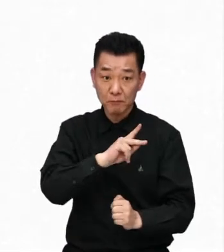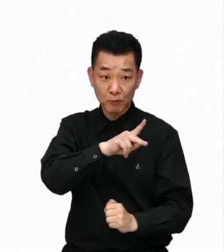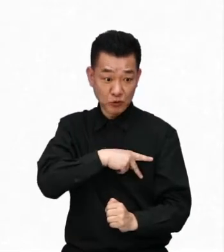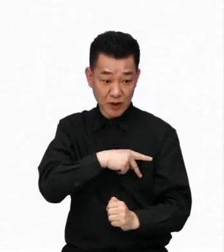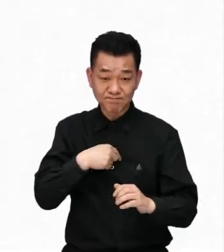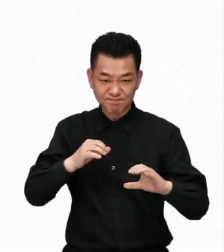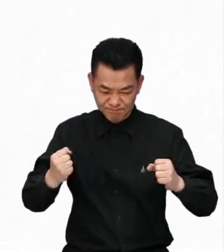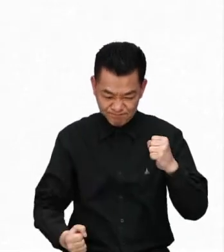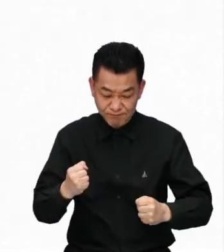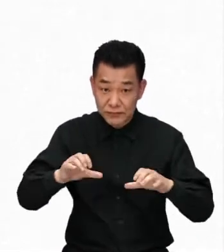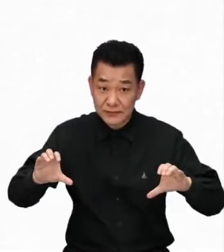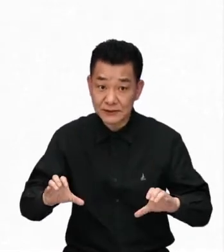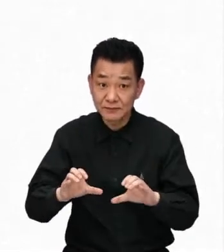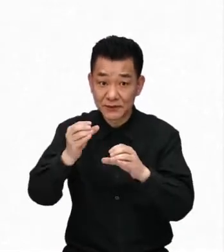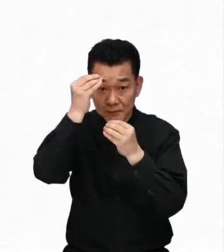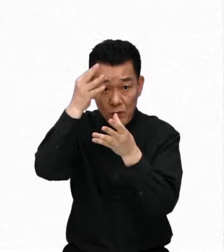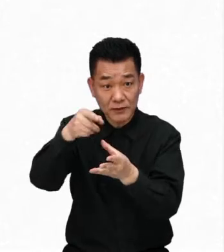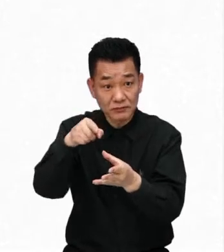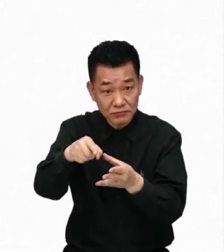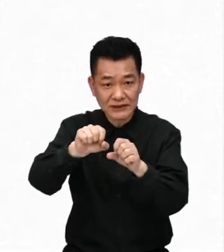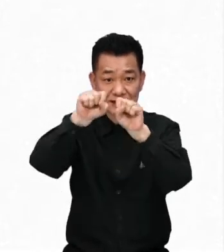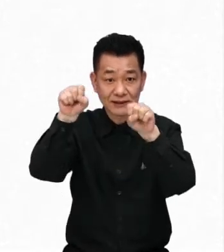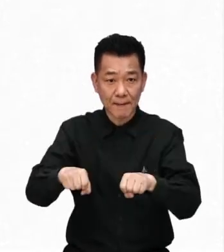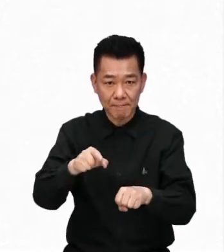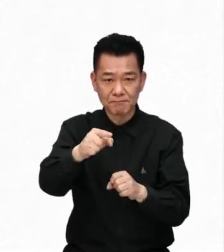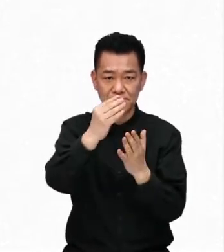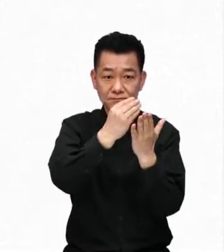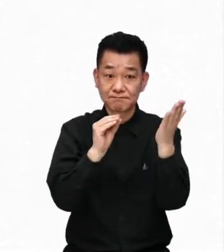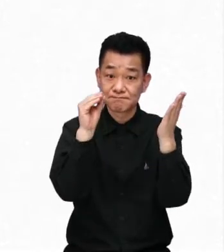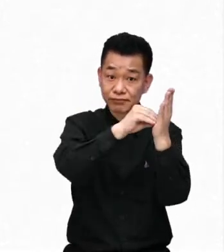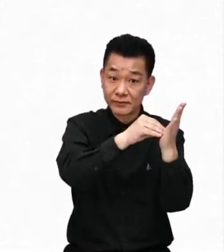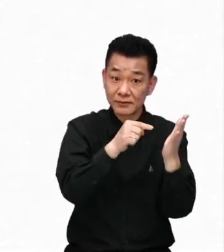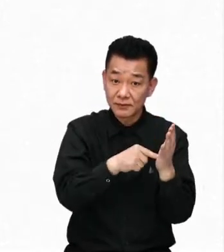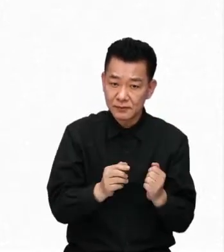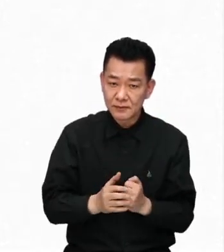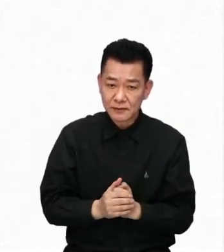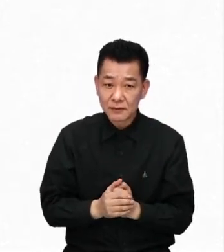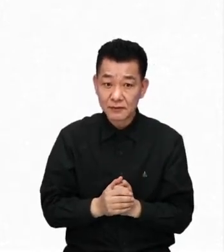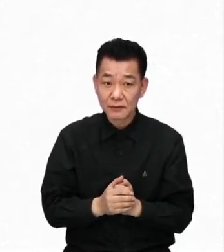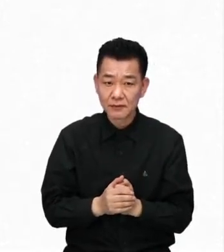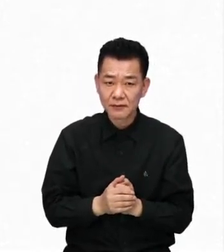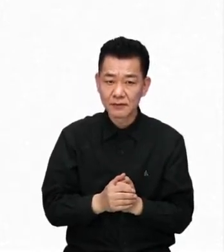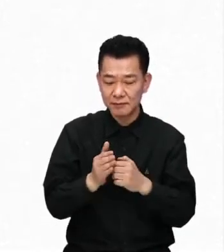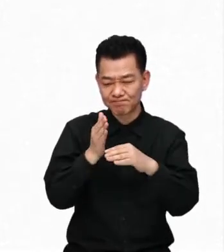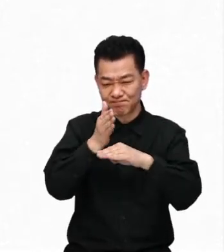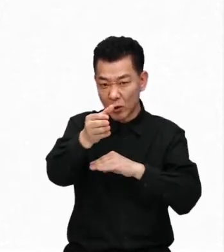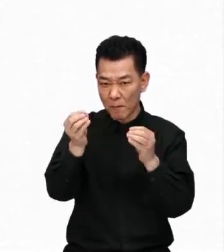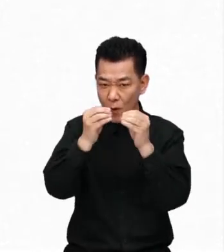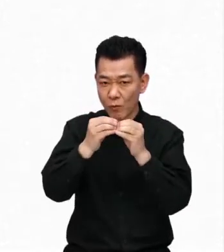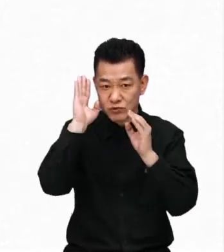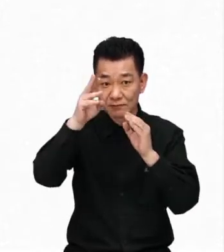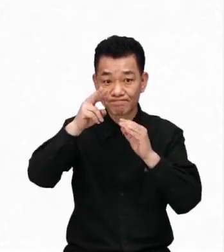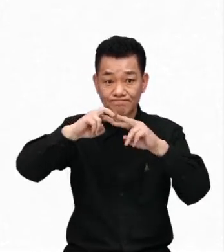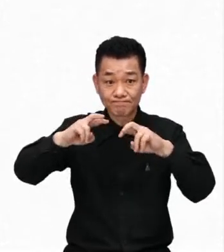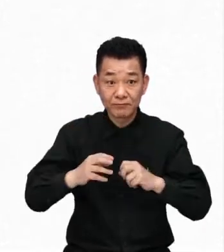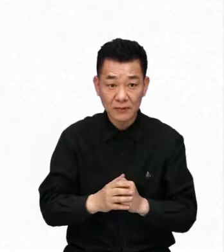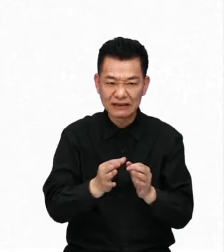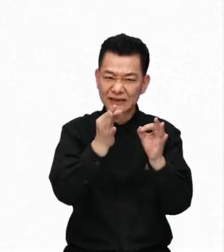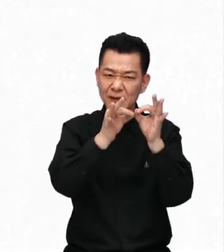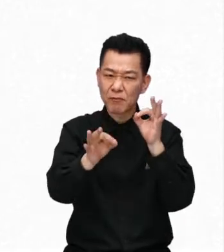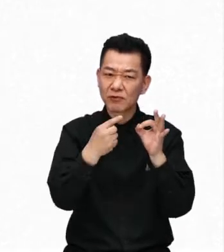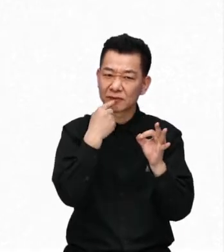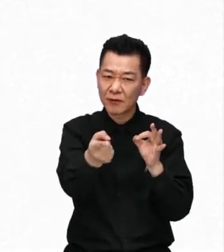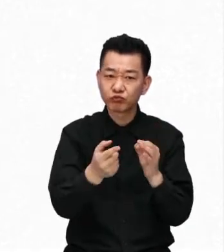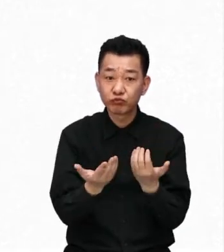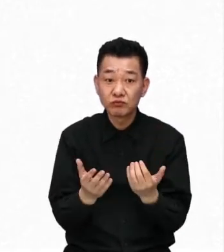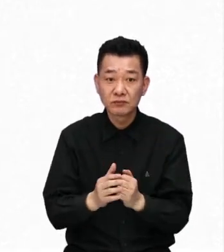contains content about individual communication procedure. We will look further into this part later on. Simply